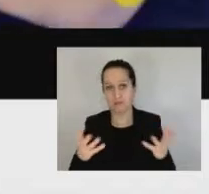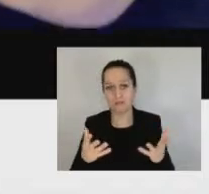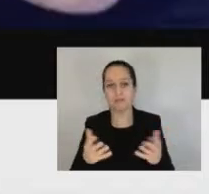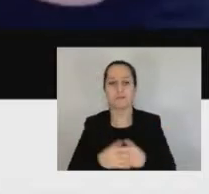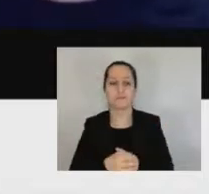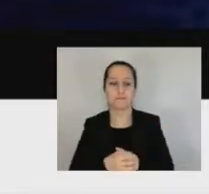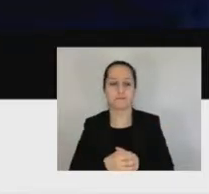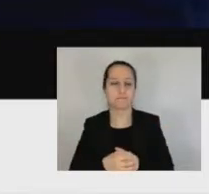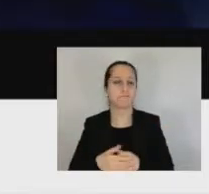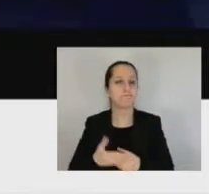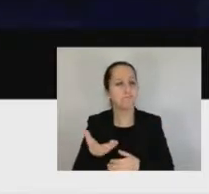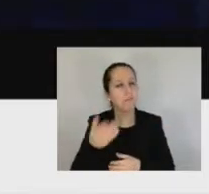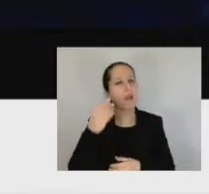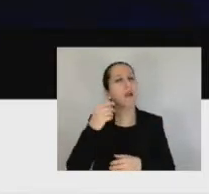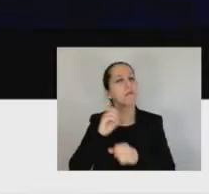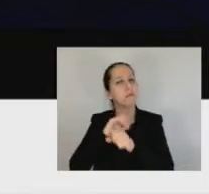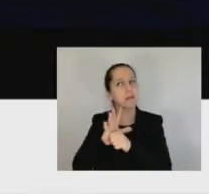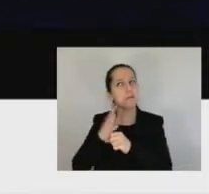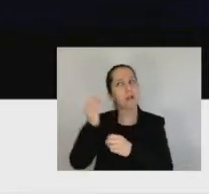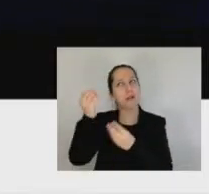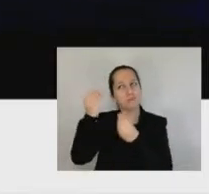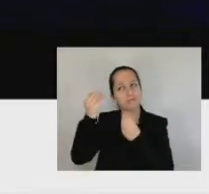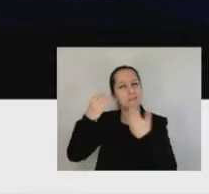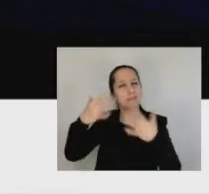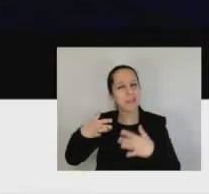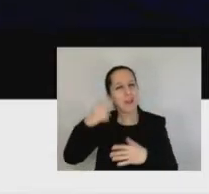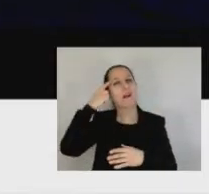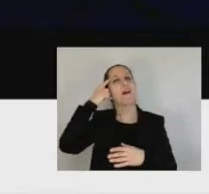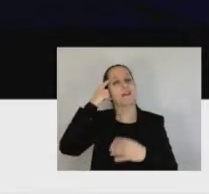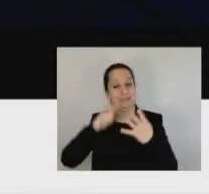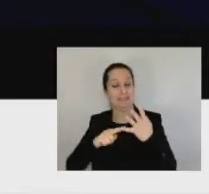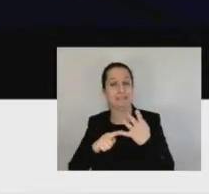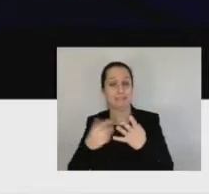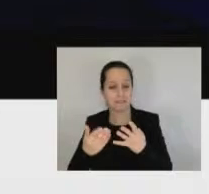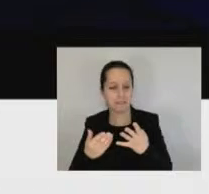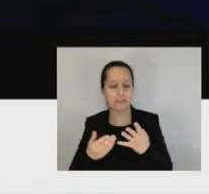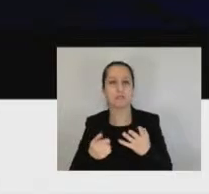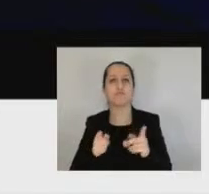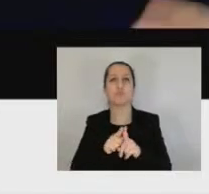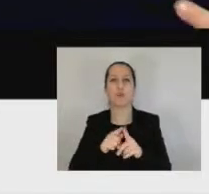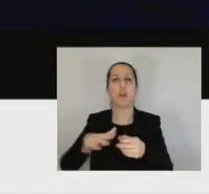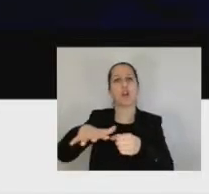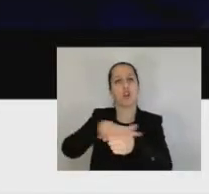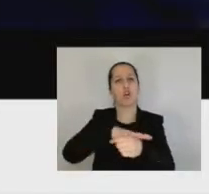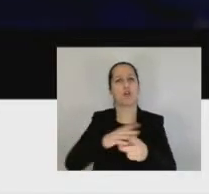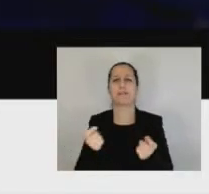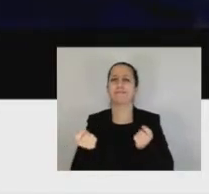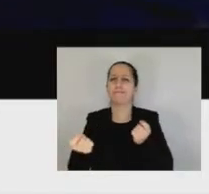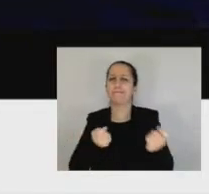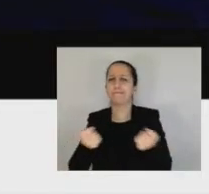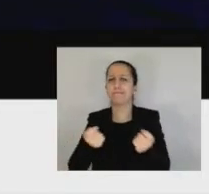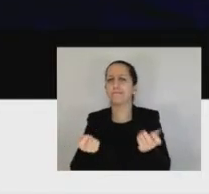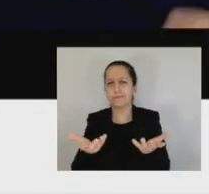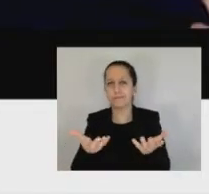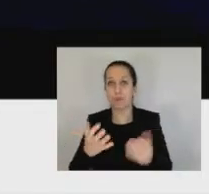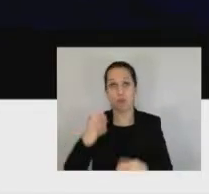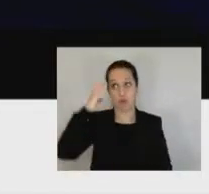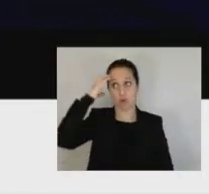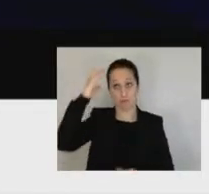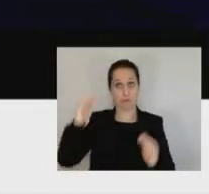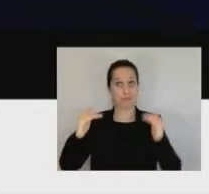line is how the lessons learned from the pandemic help us, is how to strengthen